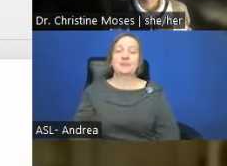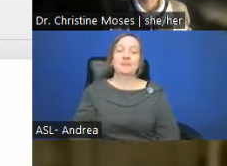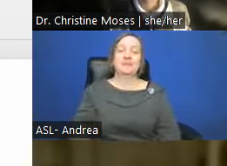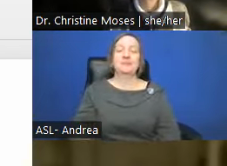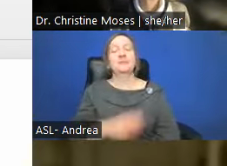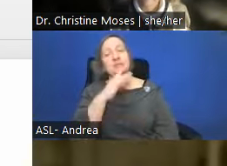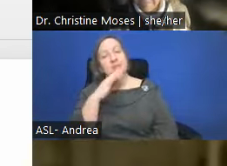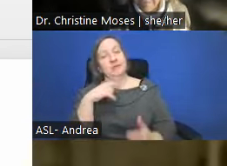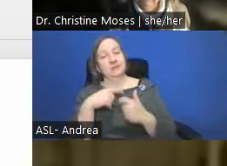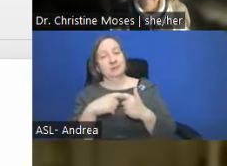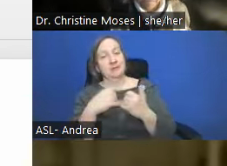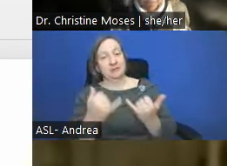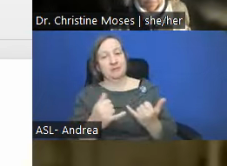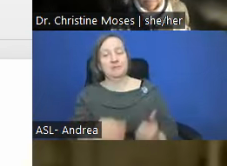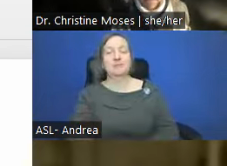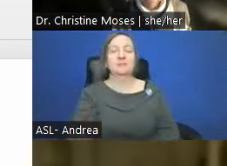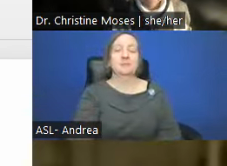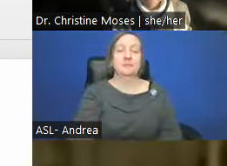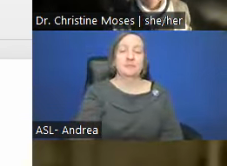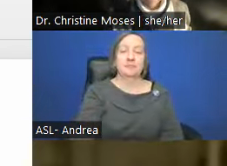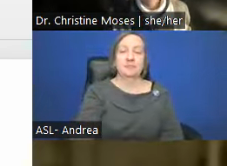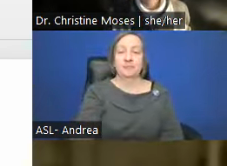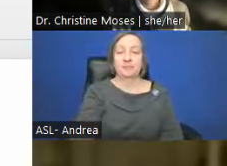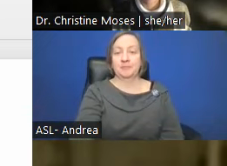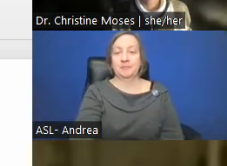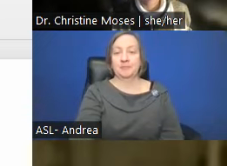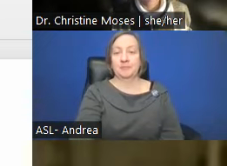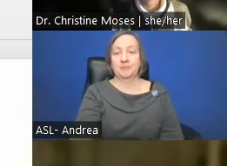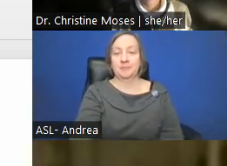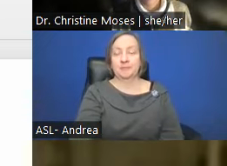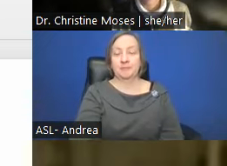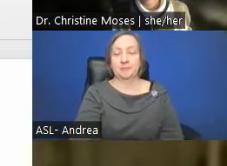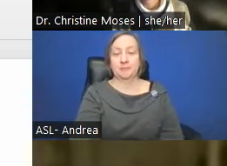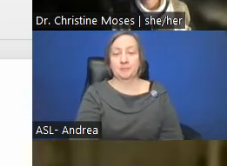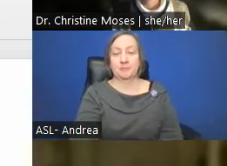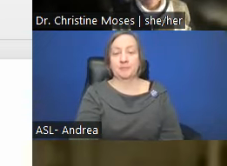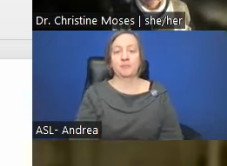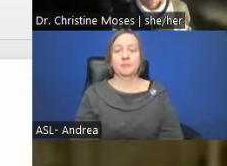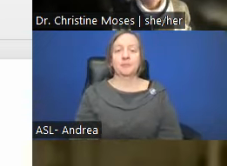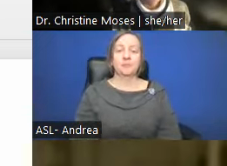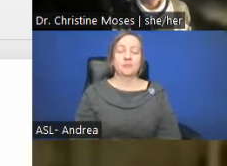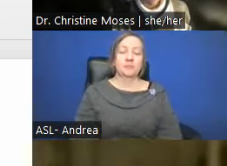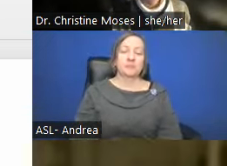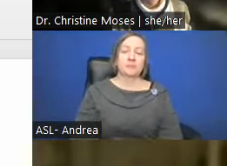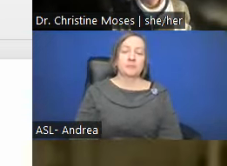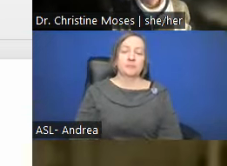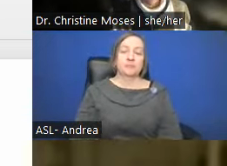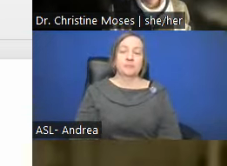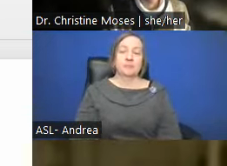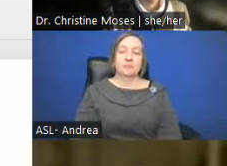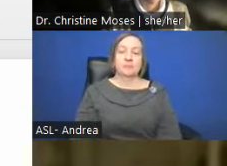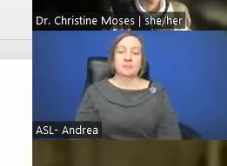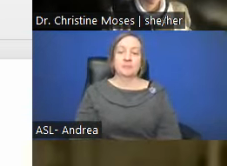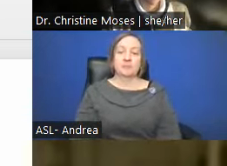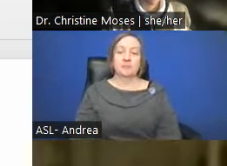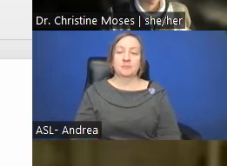Buenas tardes. Se va a empezar la reunión ahorita a las 6:32 el 9 de febrero de